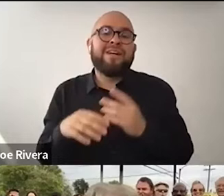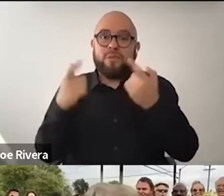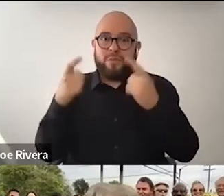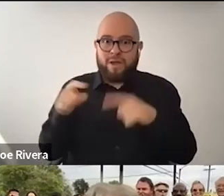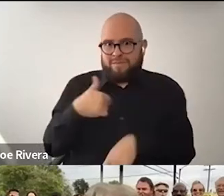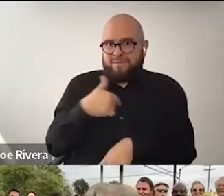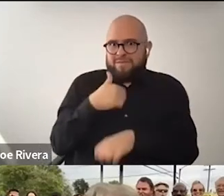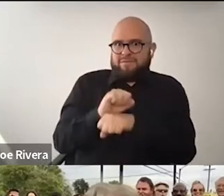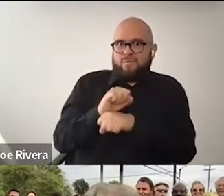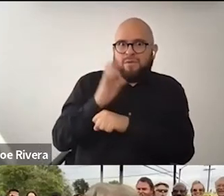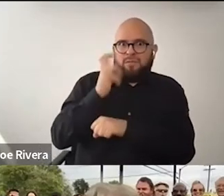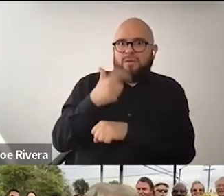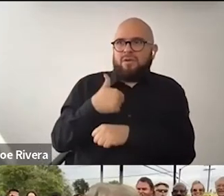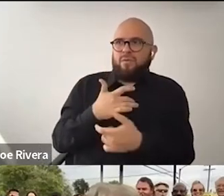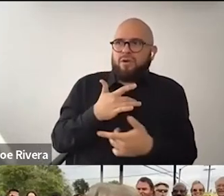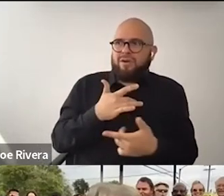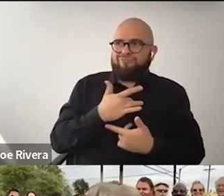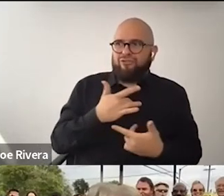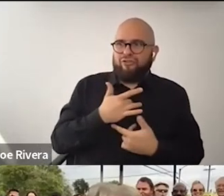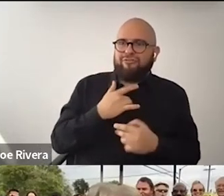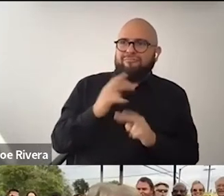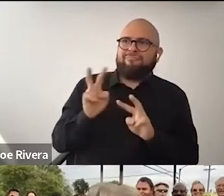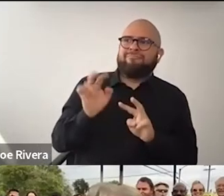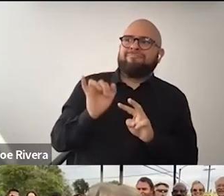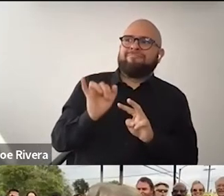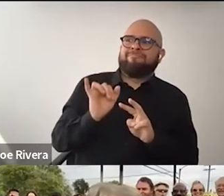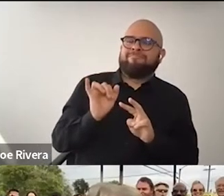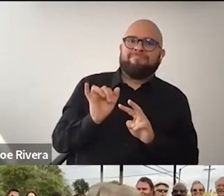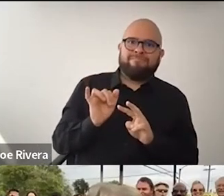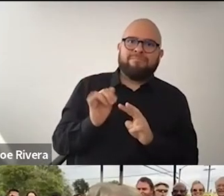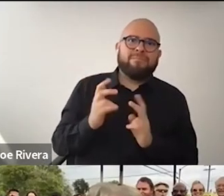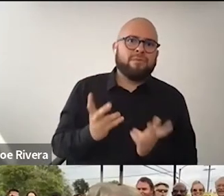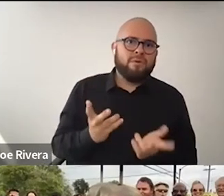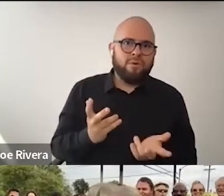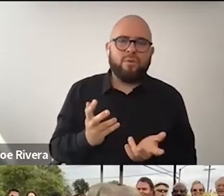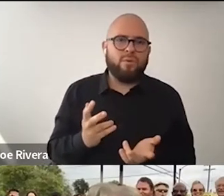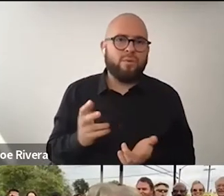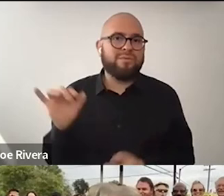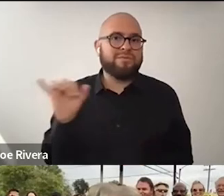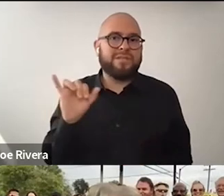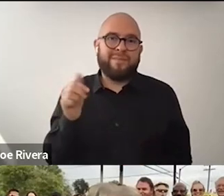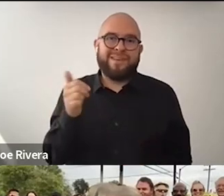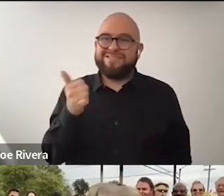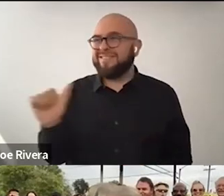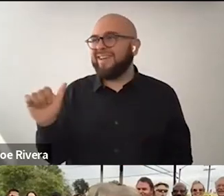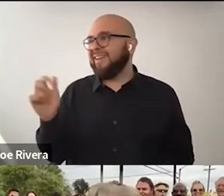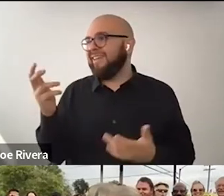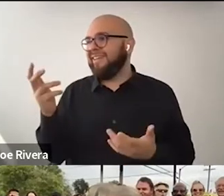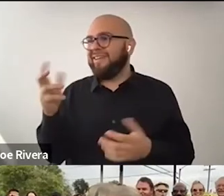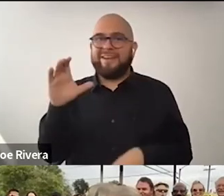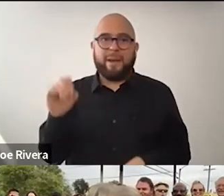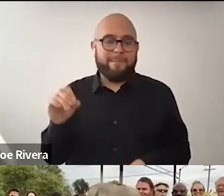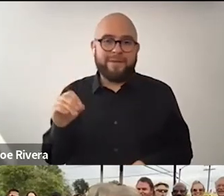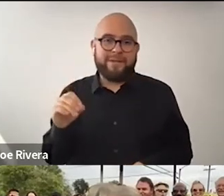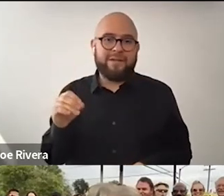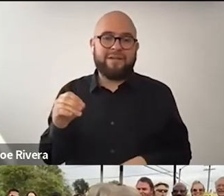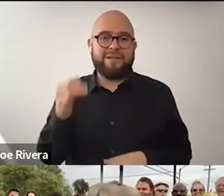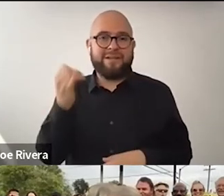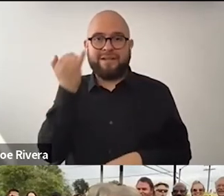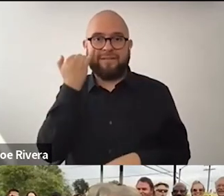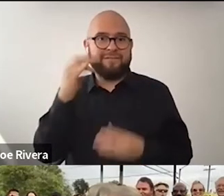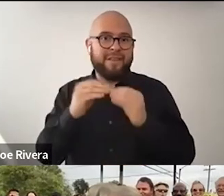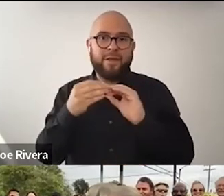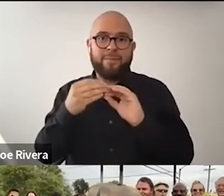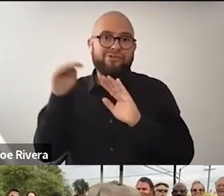that, like any company, if the ratings go down and the money's not coming in, they're going to start laying off people. And that